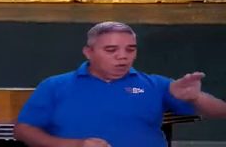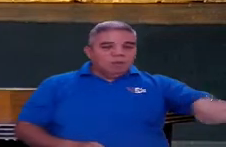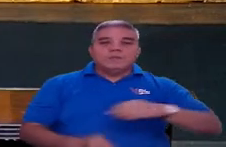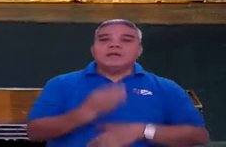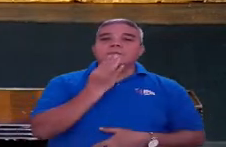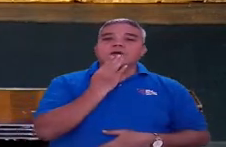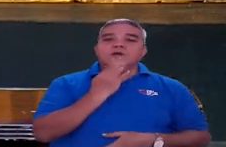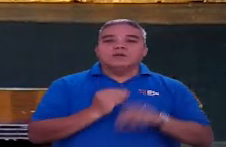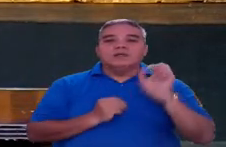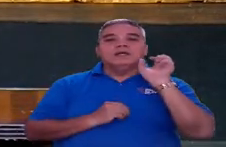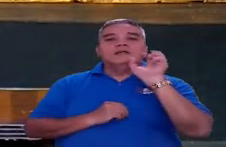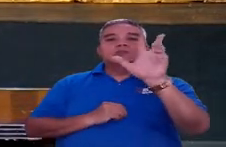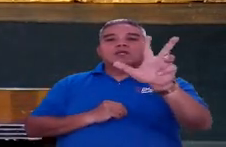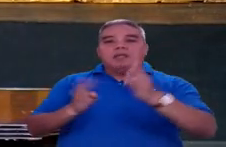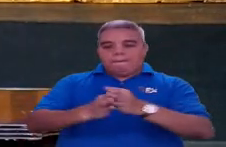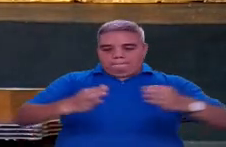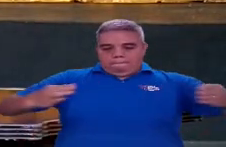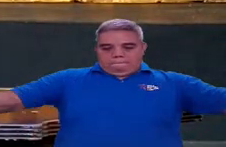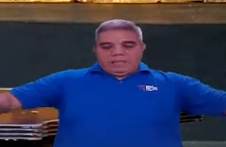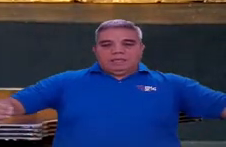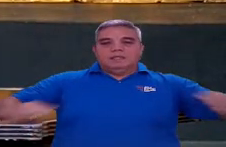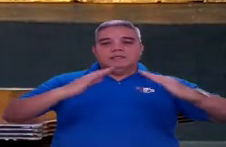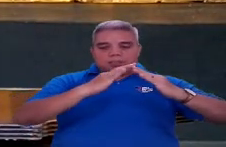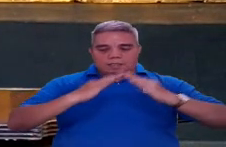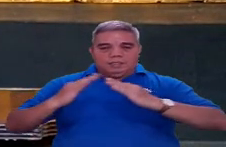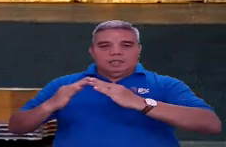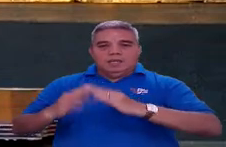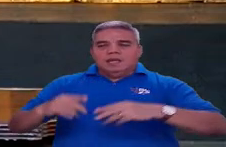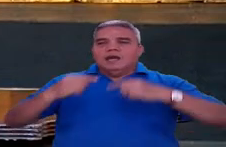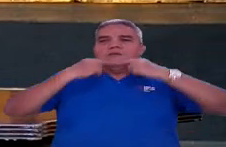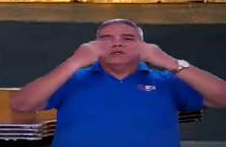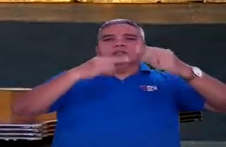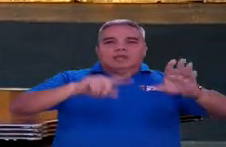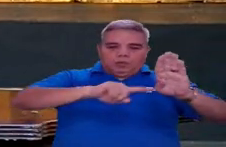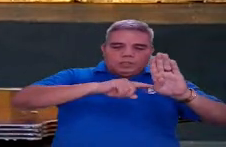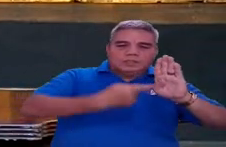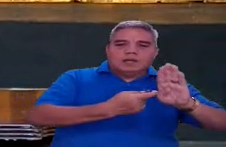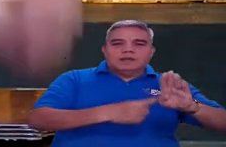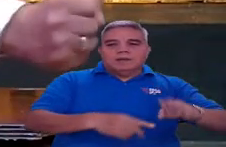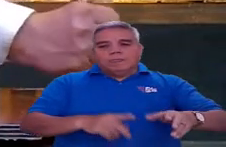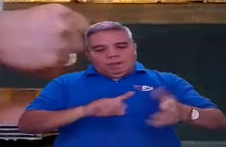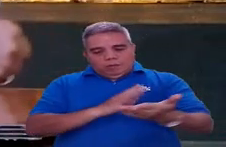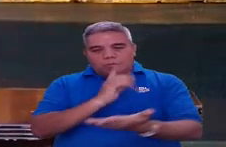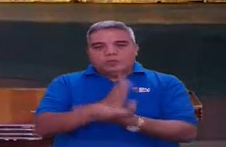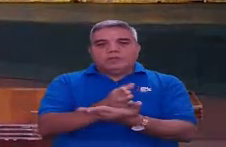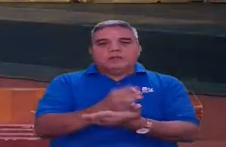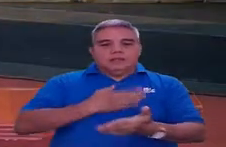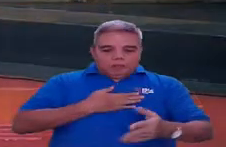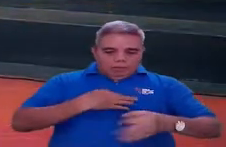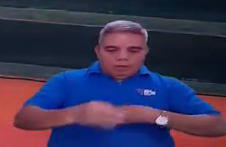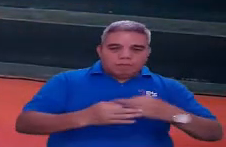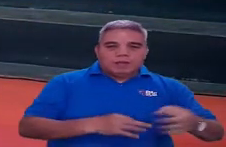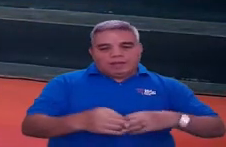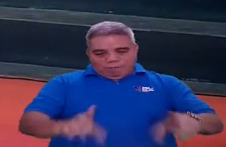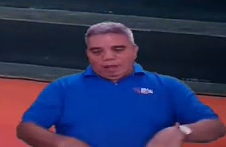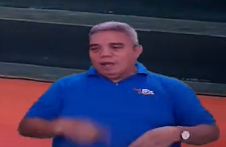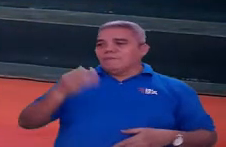Bacolod. Three big cities within my reach. I thought all the while I can start planting my feet and my life there in